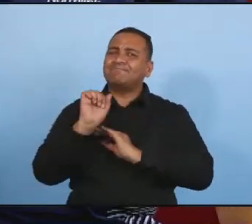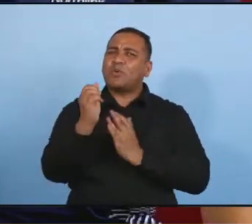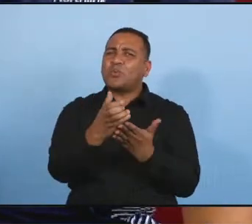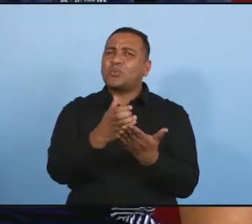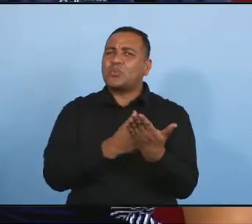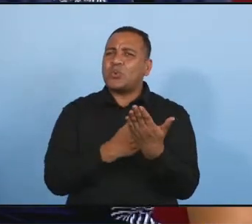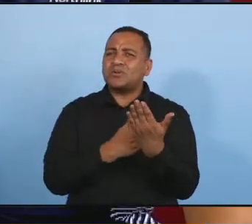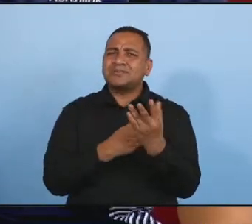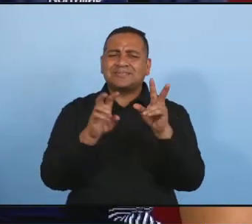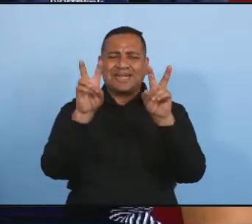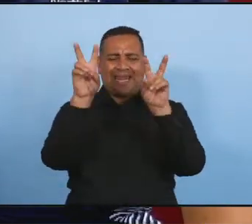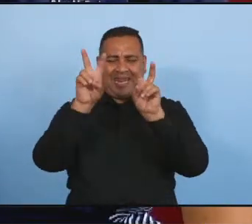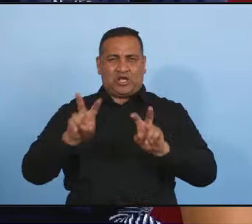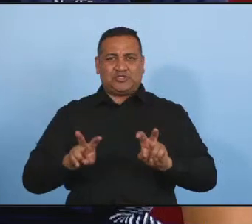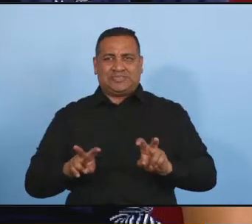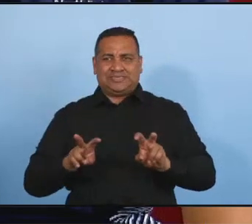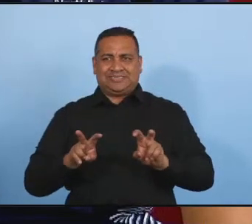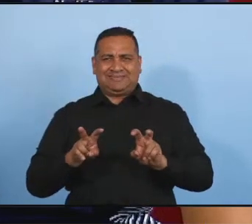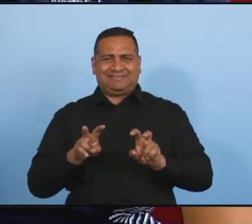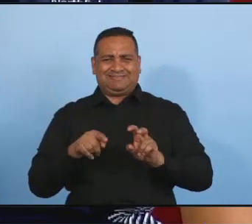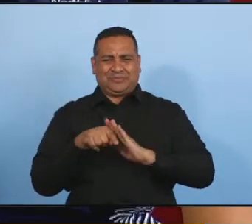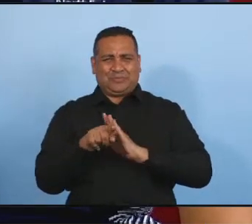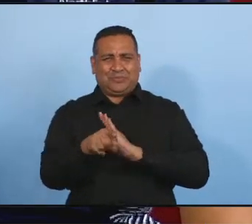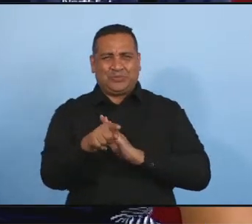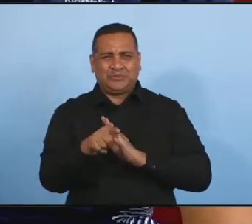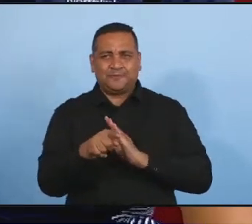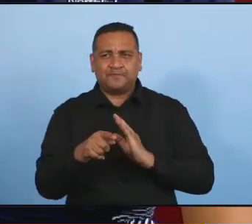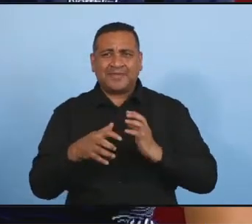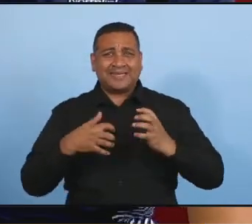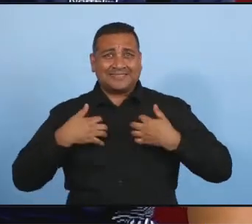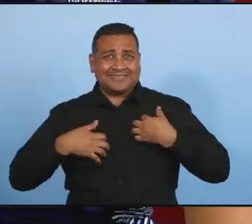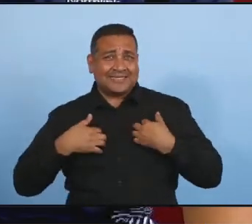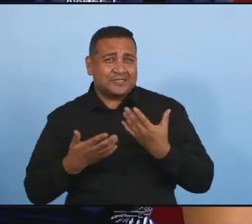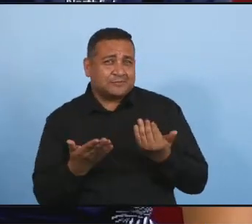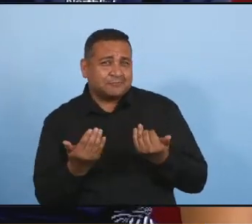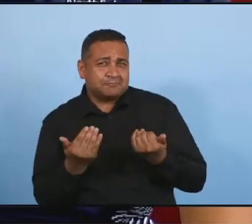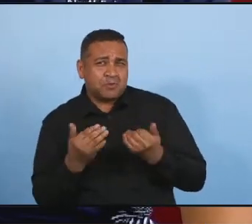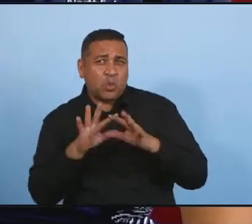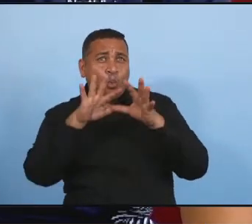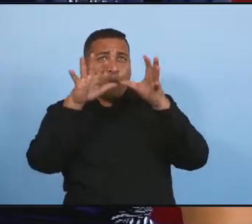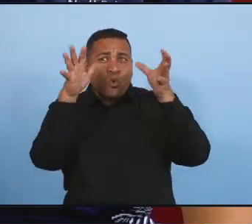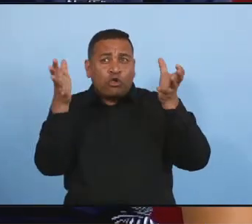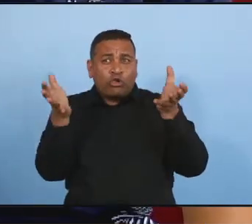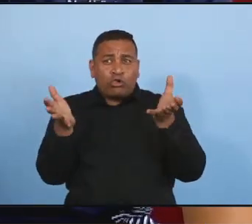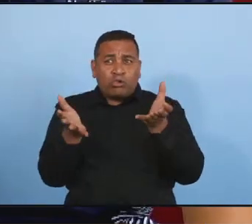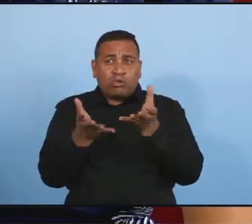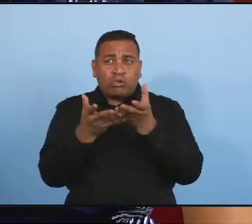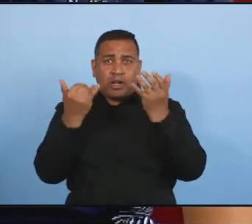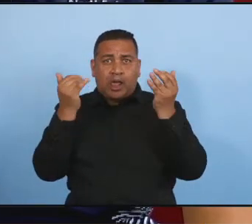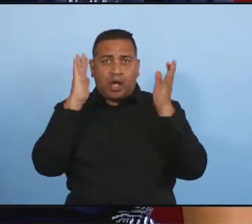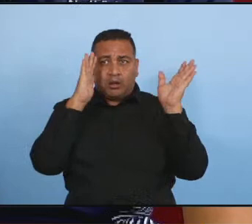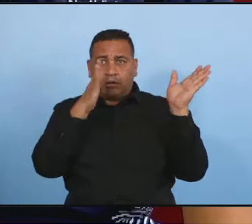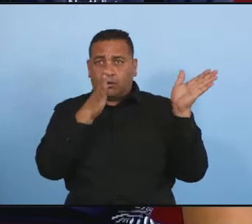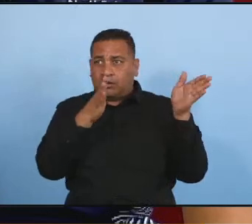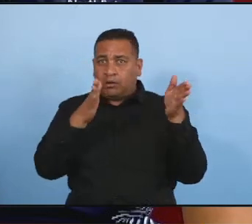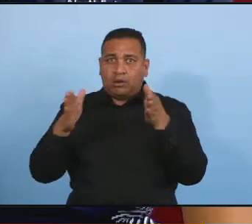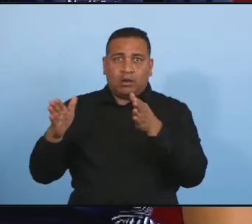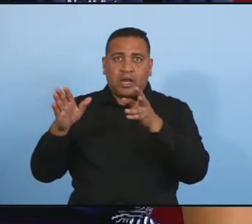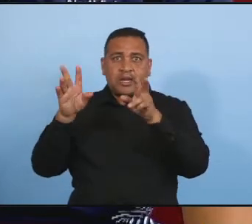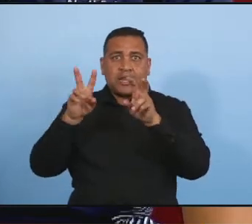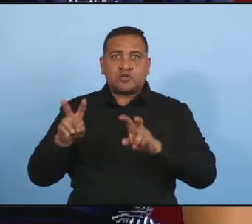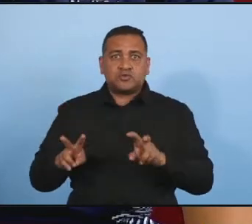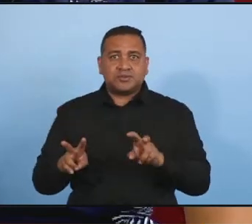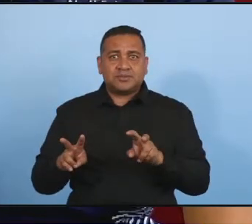electronics? Okay, electronics is obviously very exciting since the whole world is moving to the electronic side of things. So the college offers